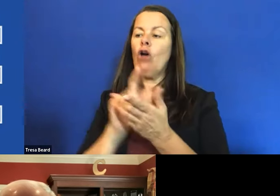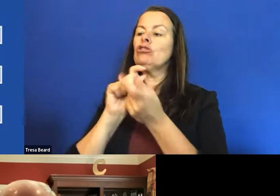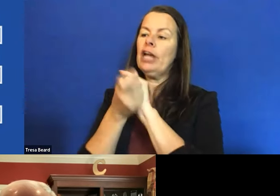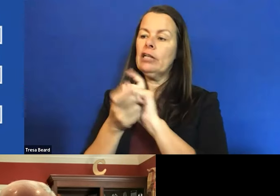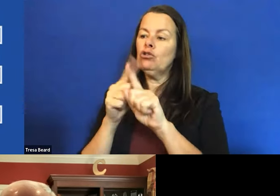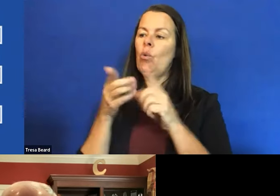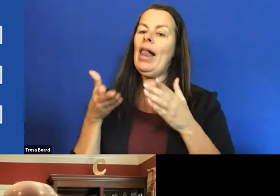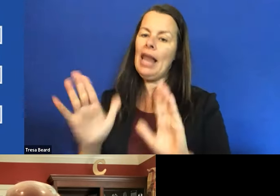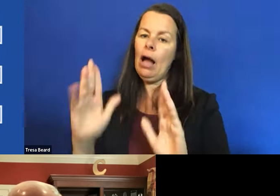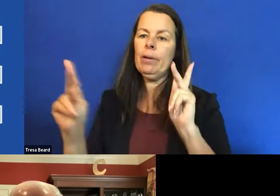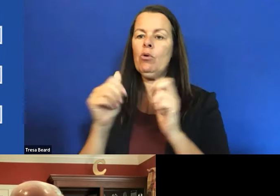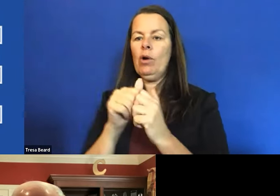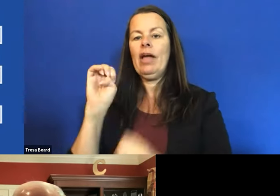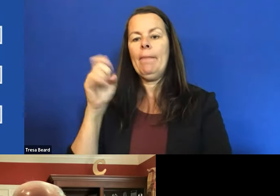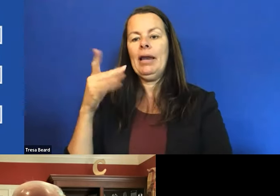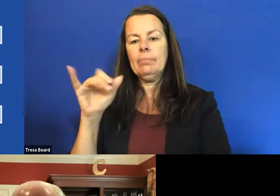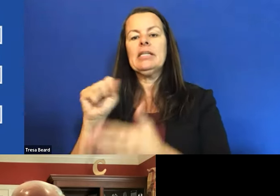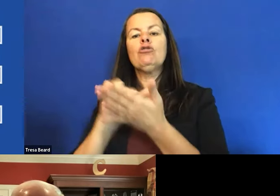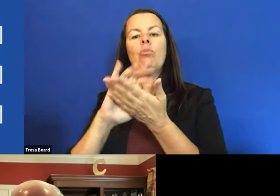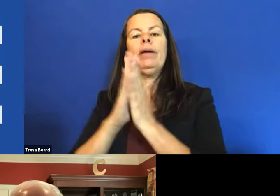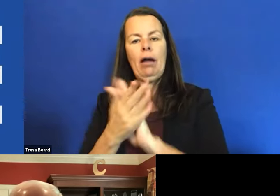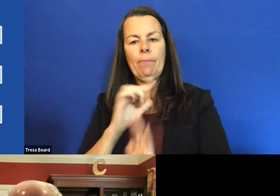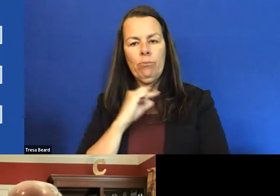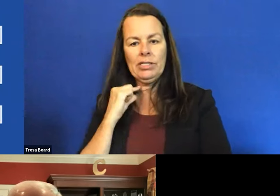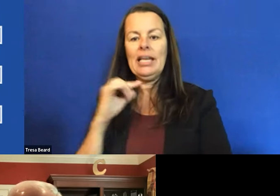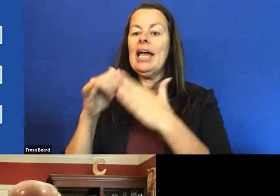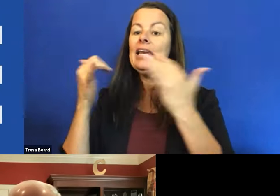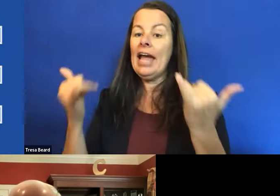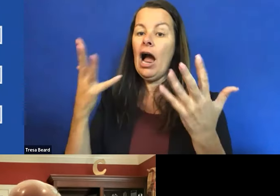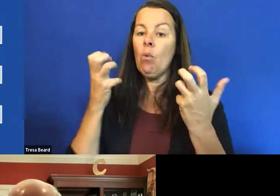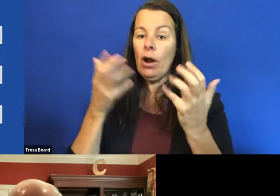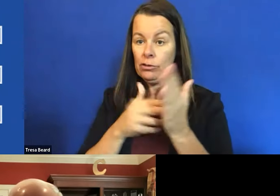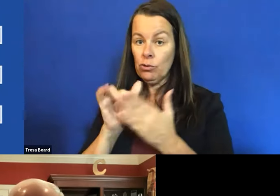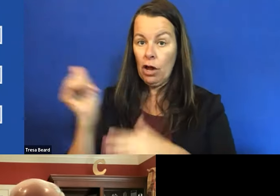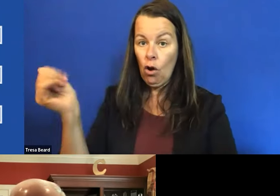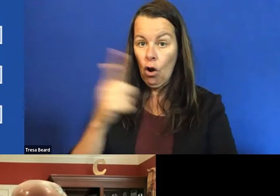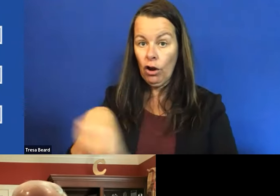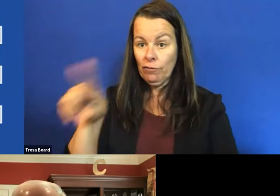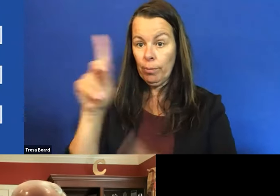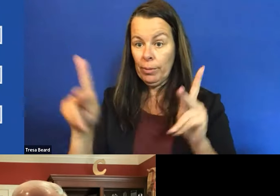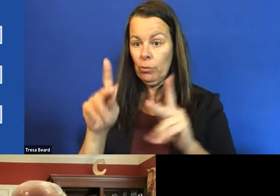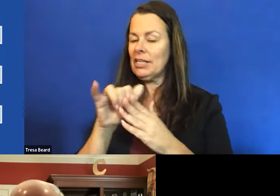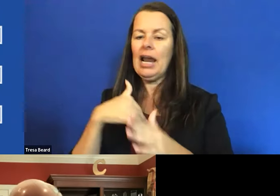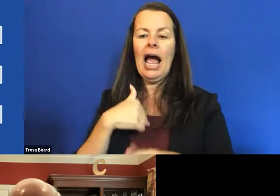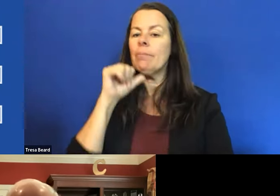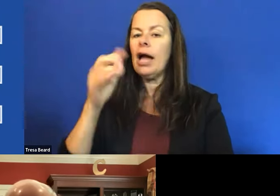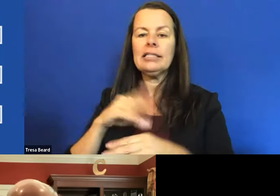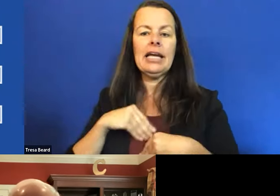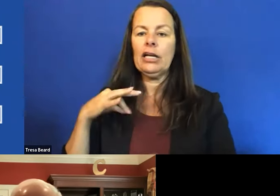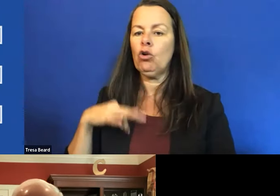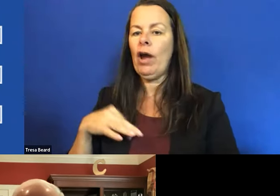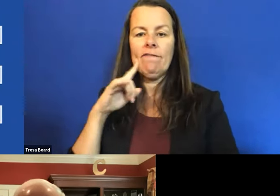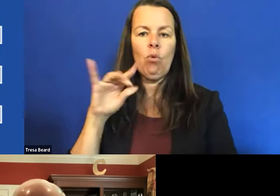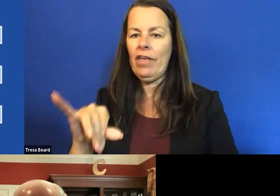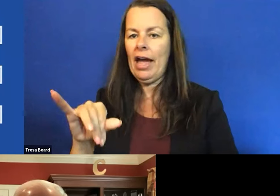to become priests. Now I want to make sure all your folks understand that I'm not taking credit for that. I'm only